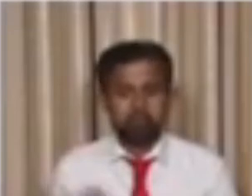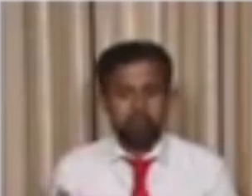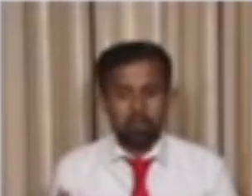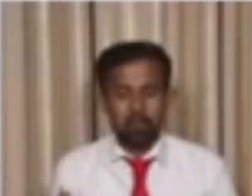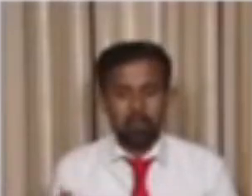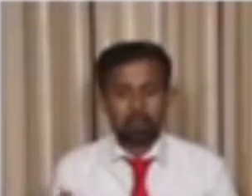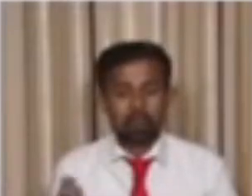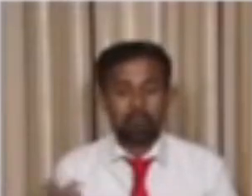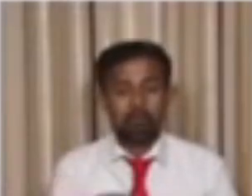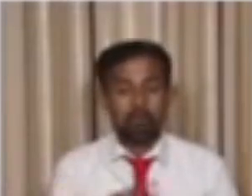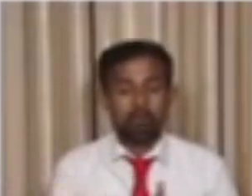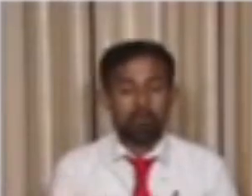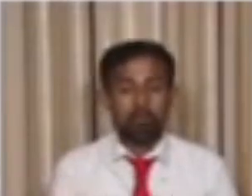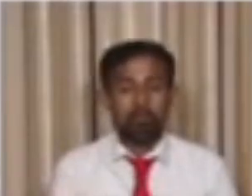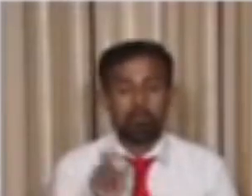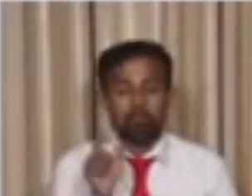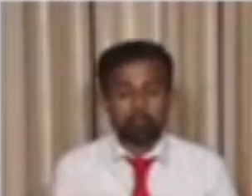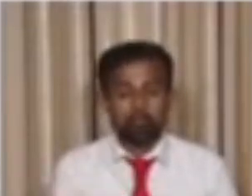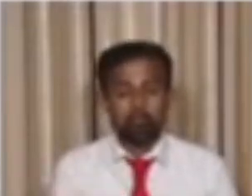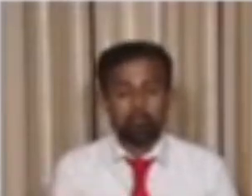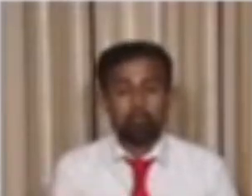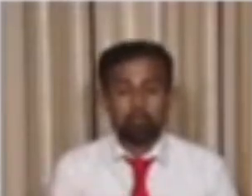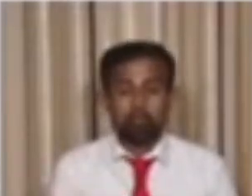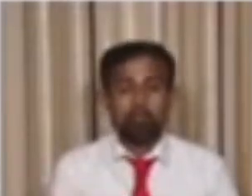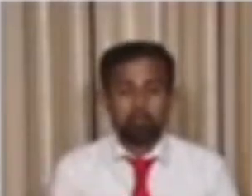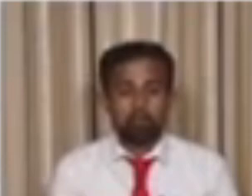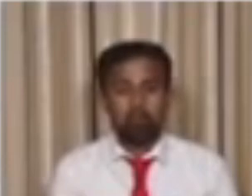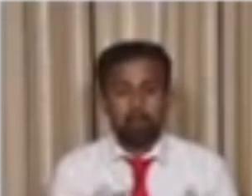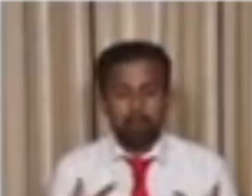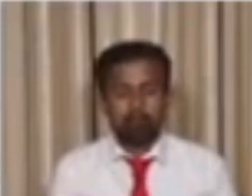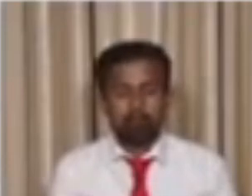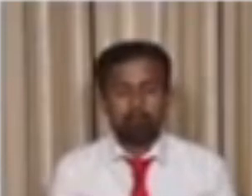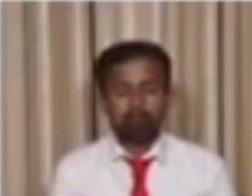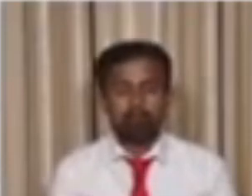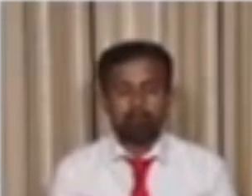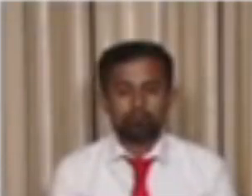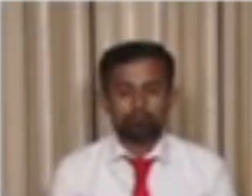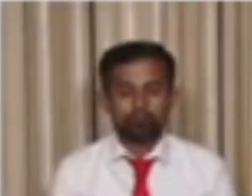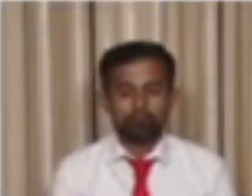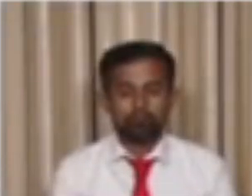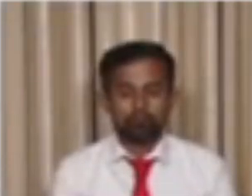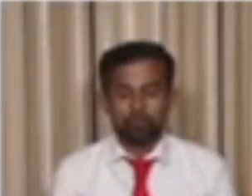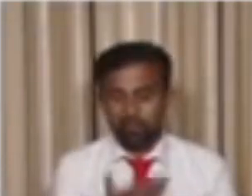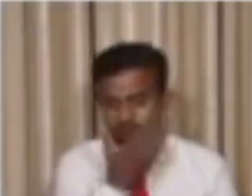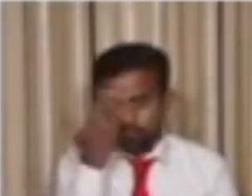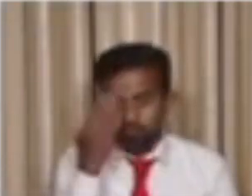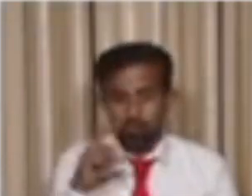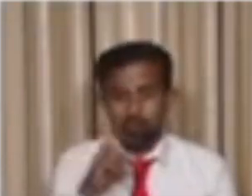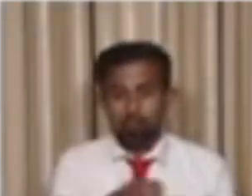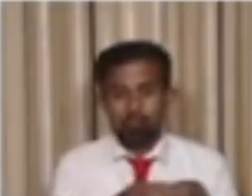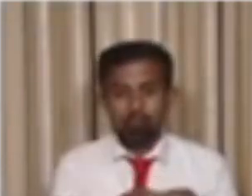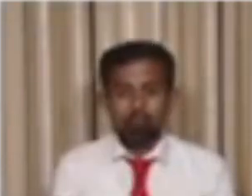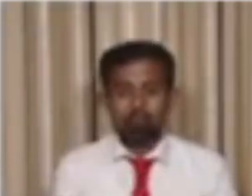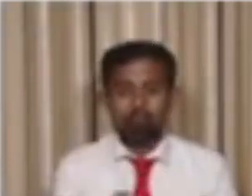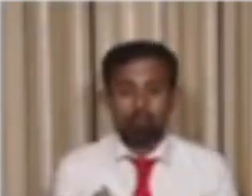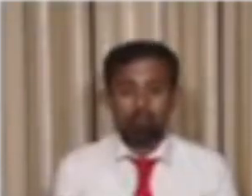of 1948 was opposed by the Tamil Congress. We were not in government, we were seated in opposition, and we opposed